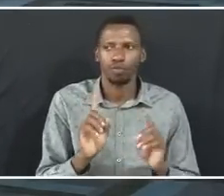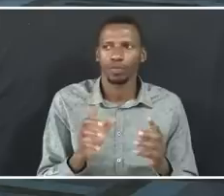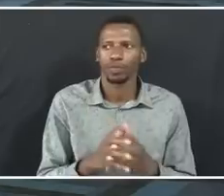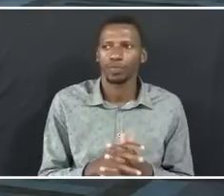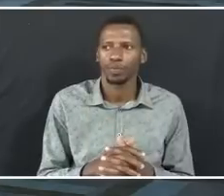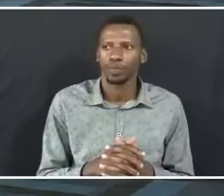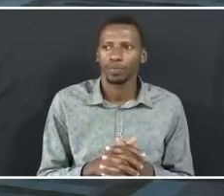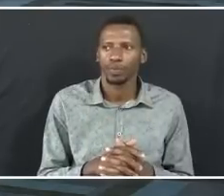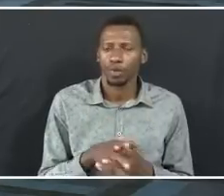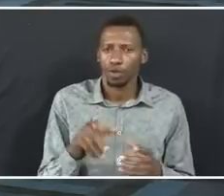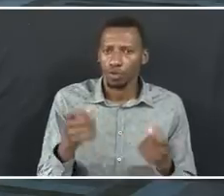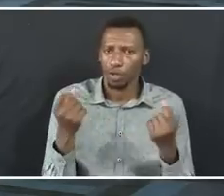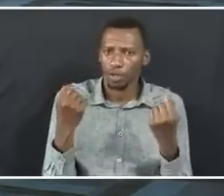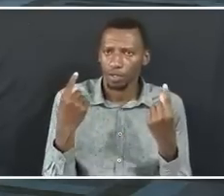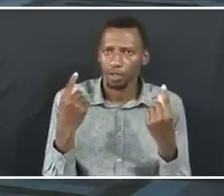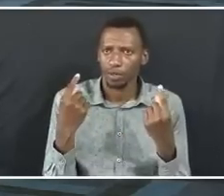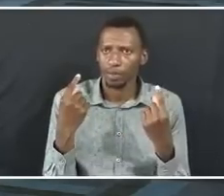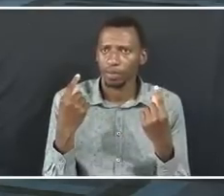Did you hear me?